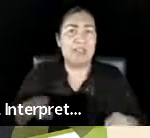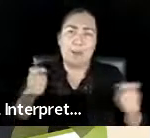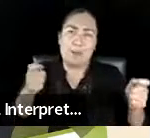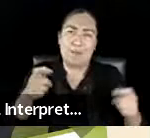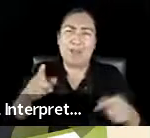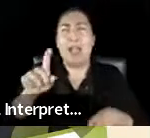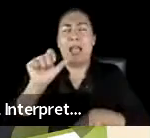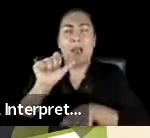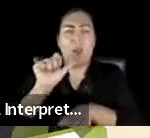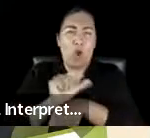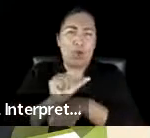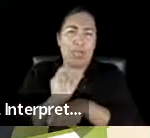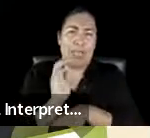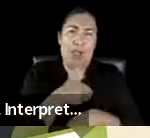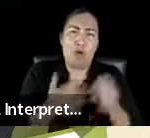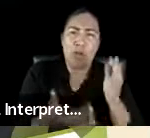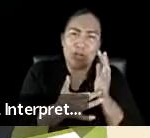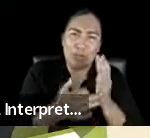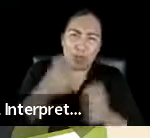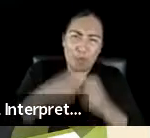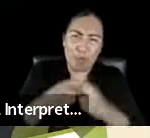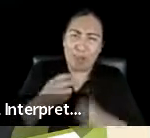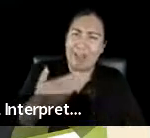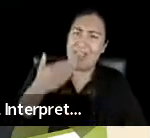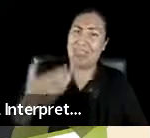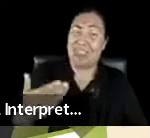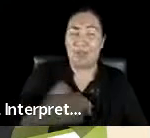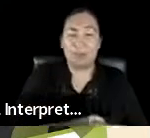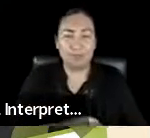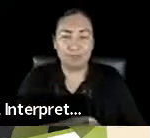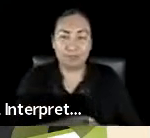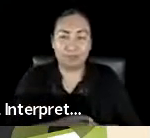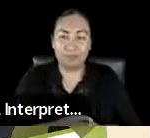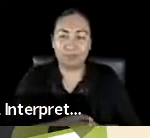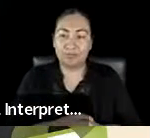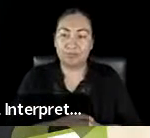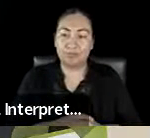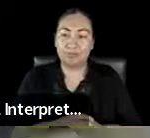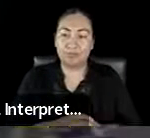technical difficulties with us here tonight. Thank you, Michael and Deb.